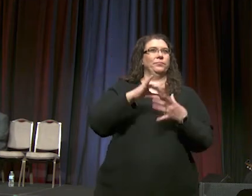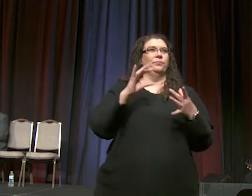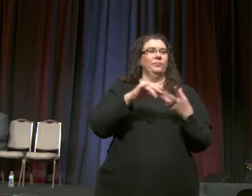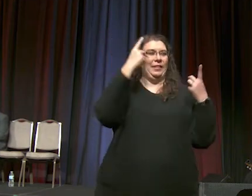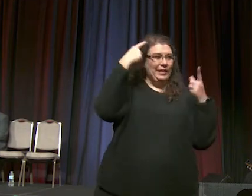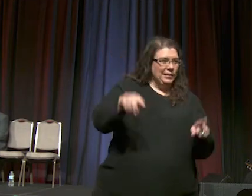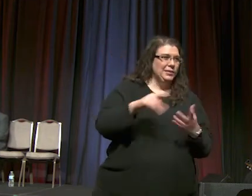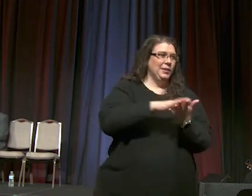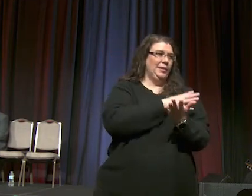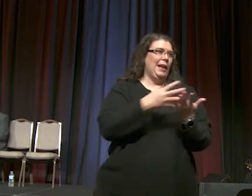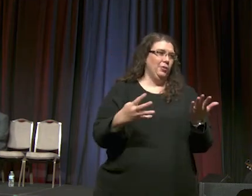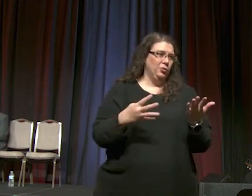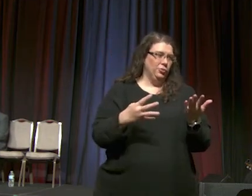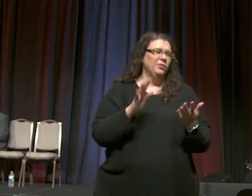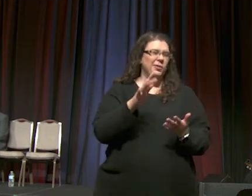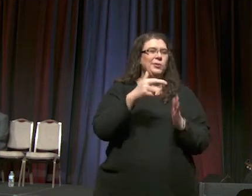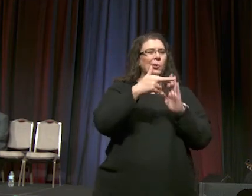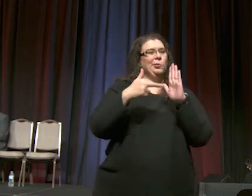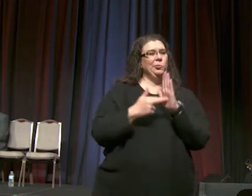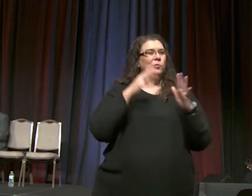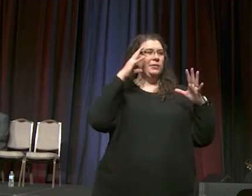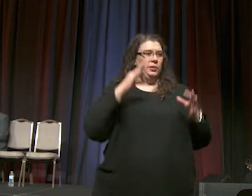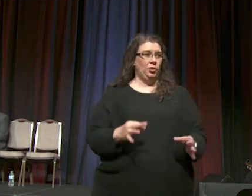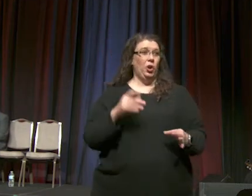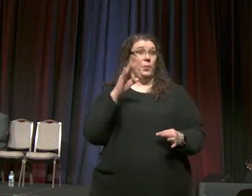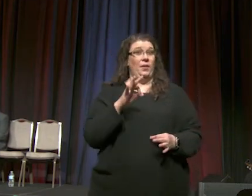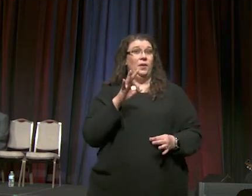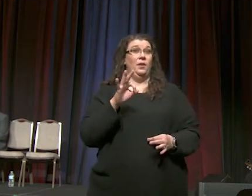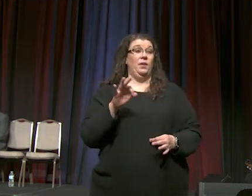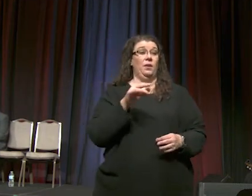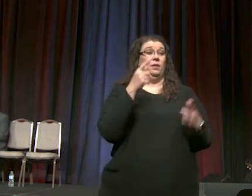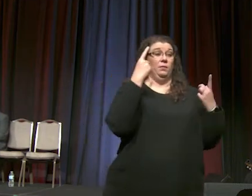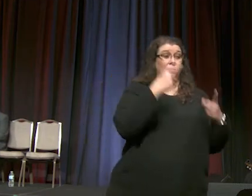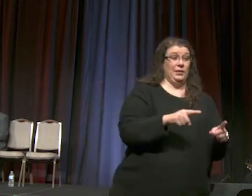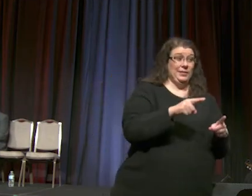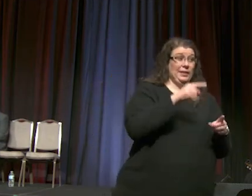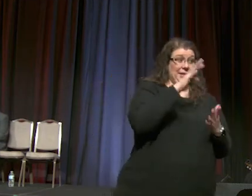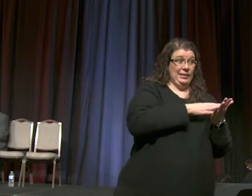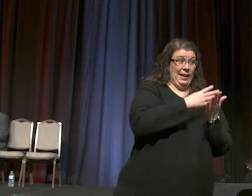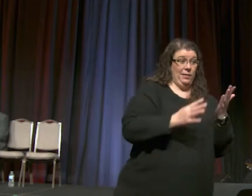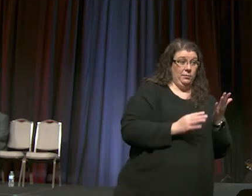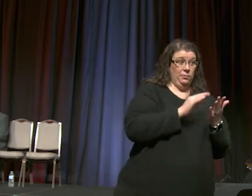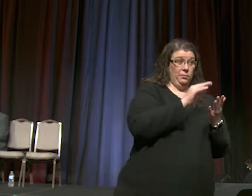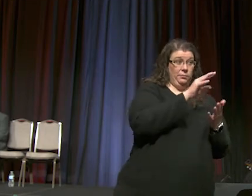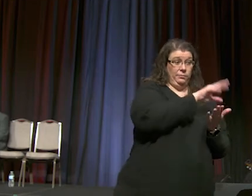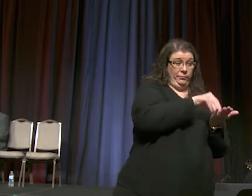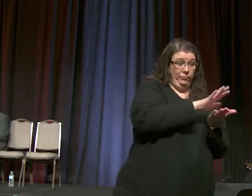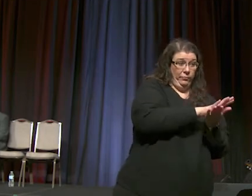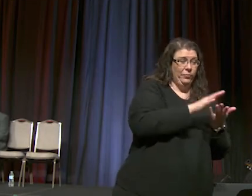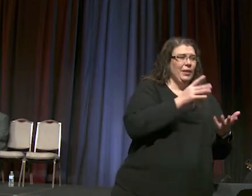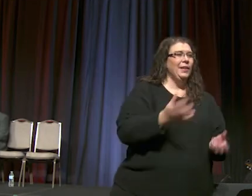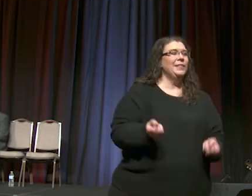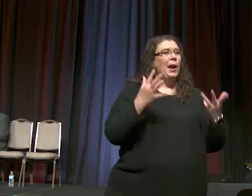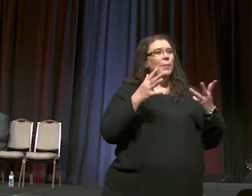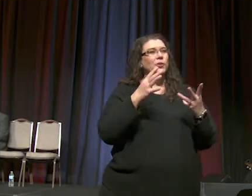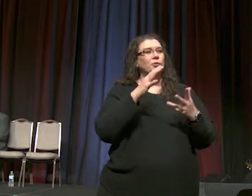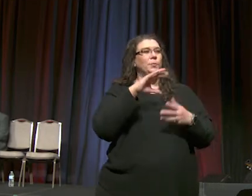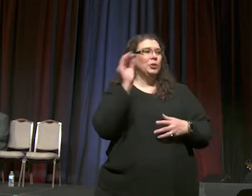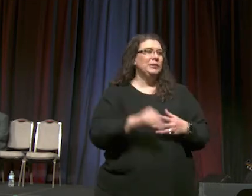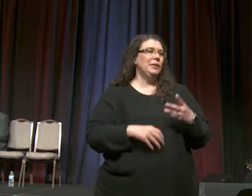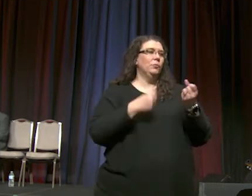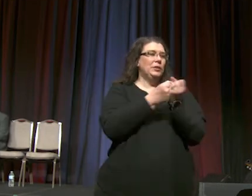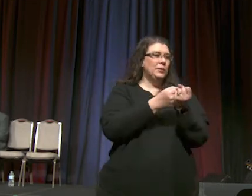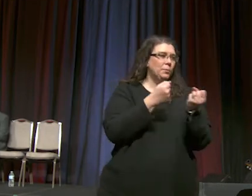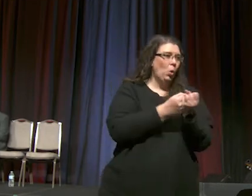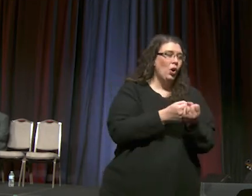And so there are rules that determine whether something goes on a consent calendar, the amount of support it receives. There are certain things that